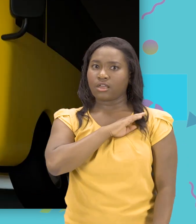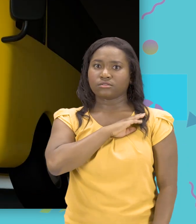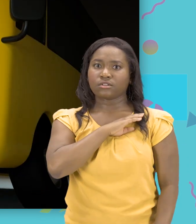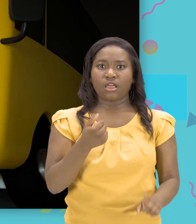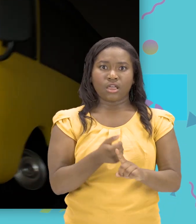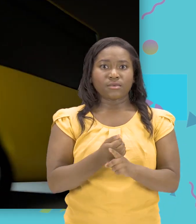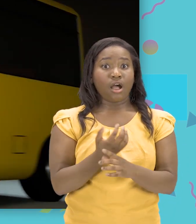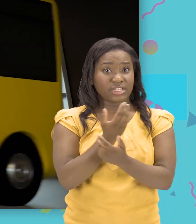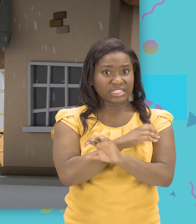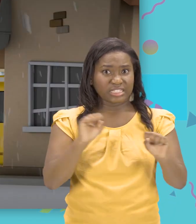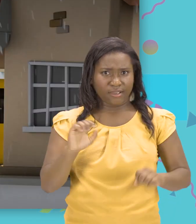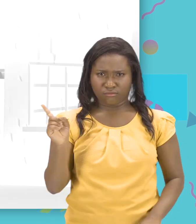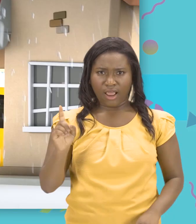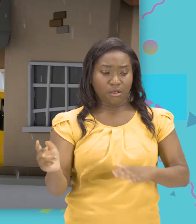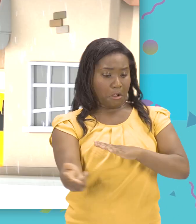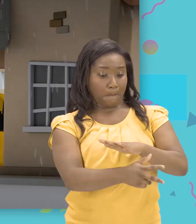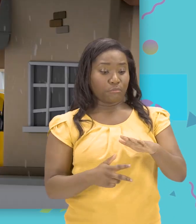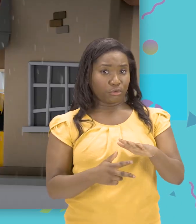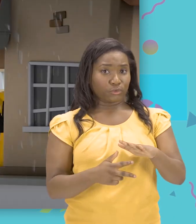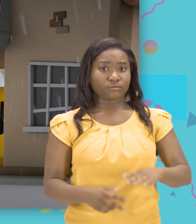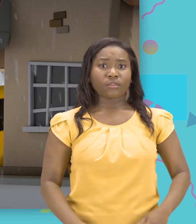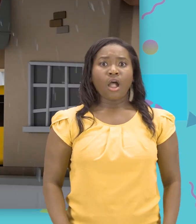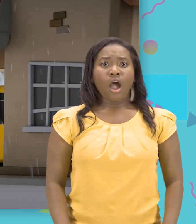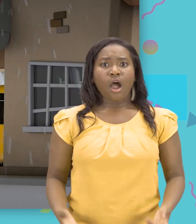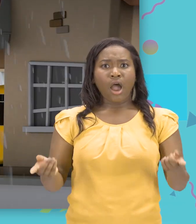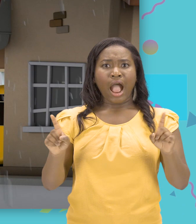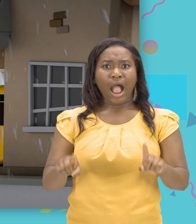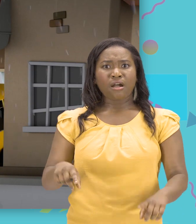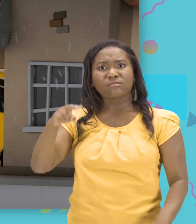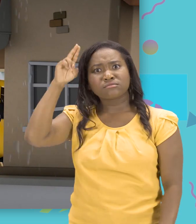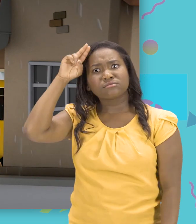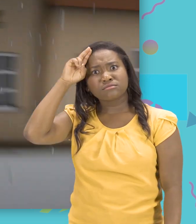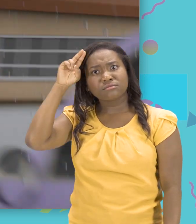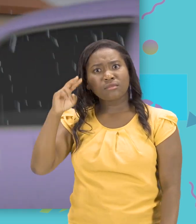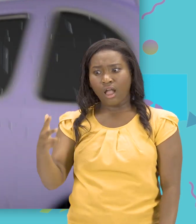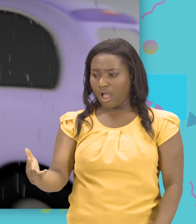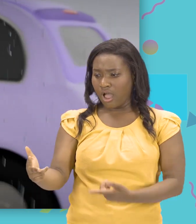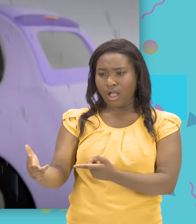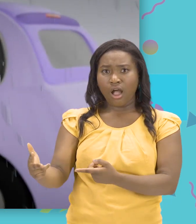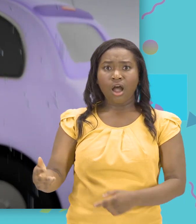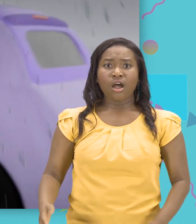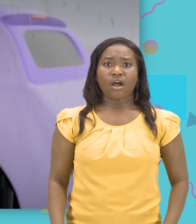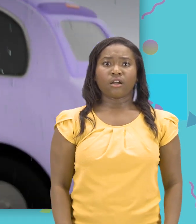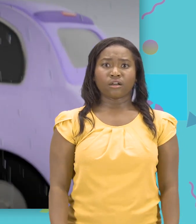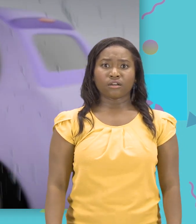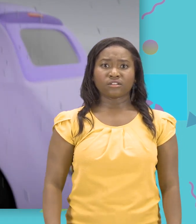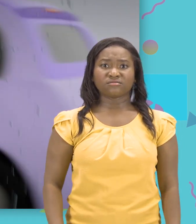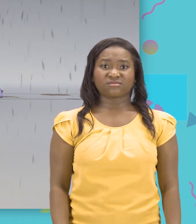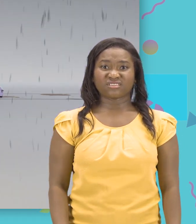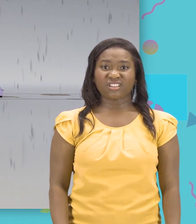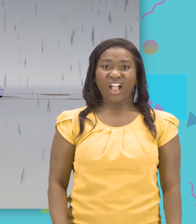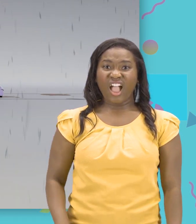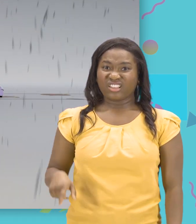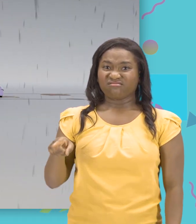Buster's safe and sound in the garage. But what about Scout? Look, he has seen